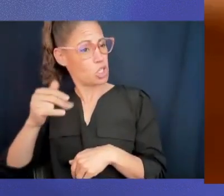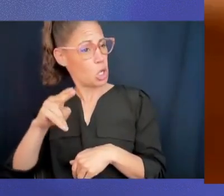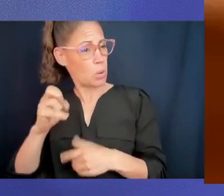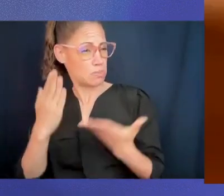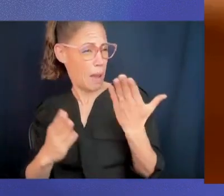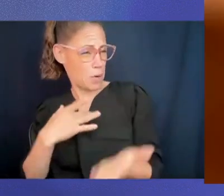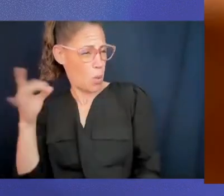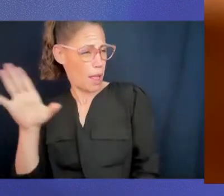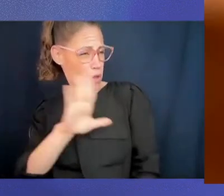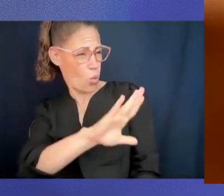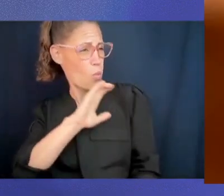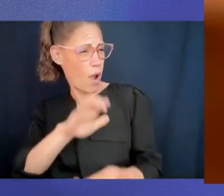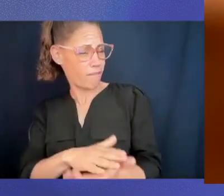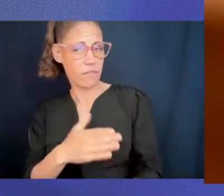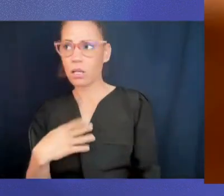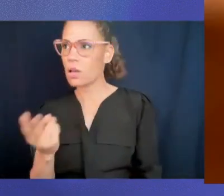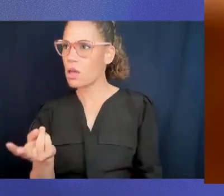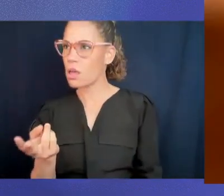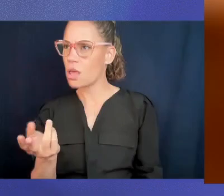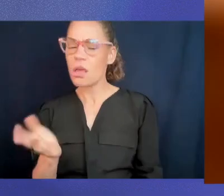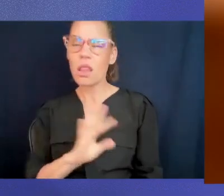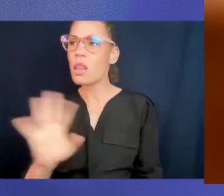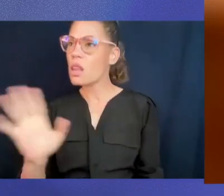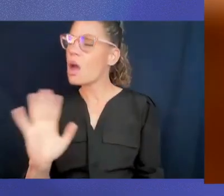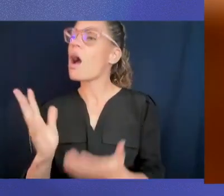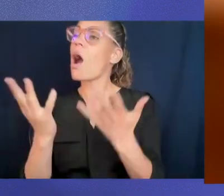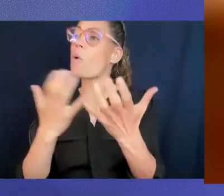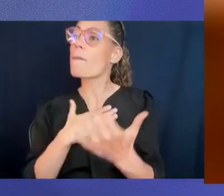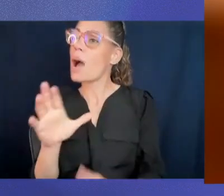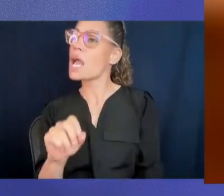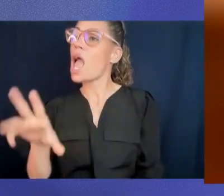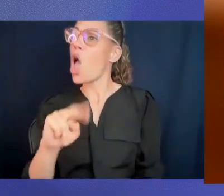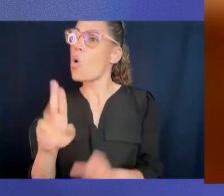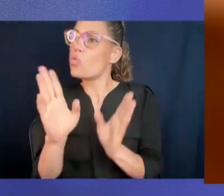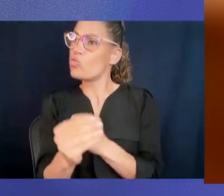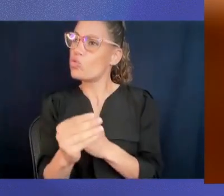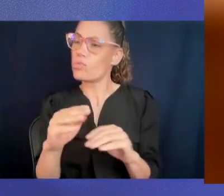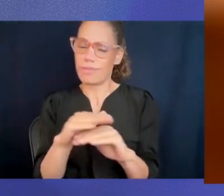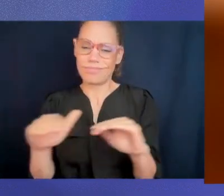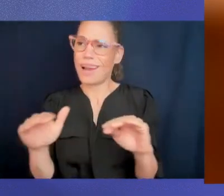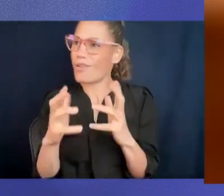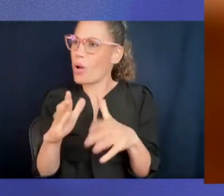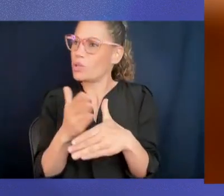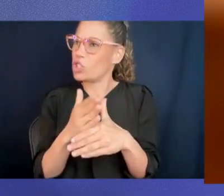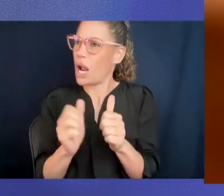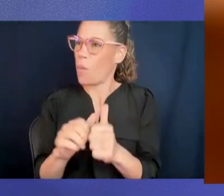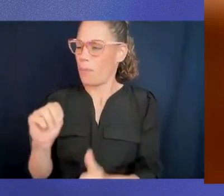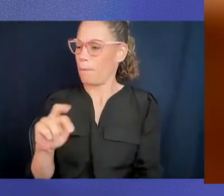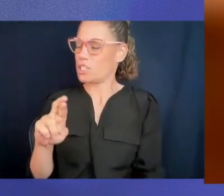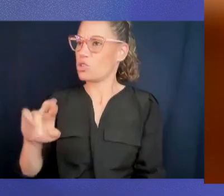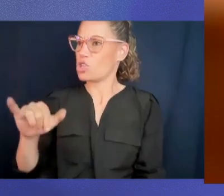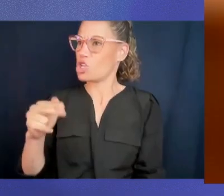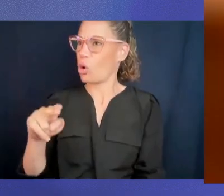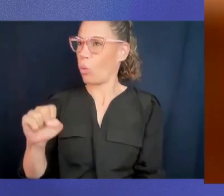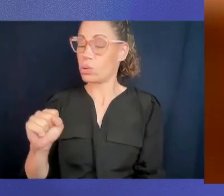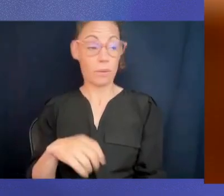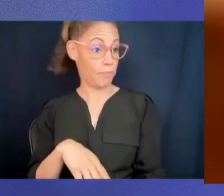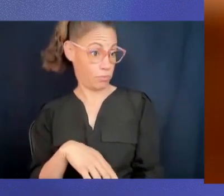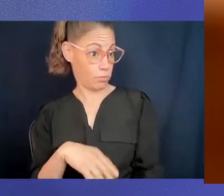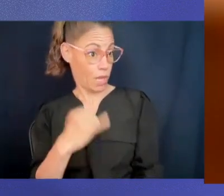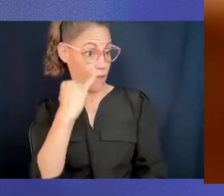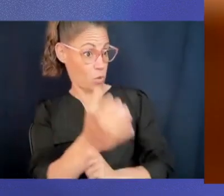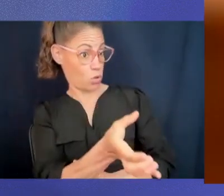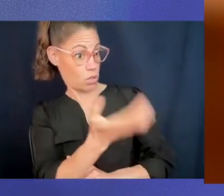well, yeah, I told you, I want my own room. No, Mr. Jones. He said, well, look, if you insist, there will be a